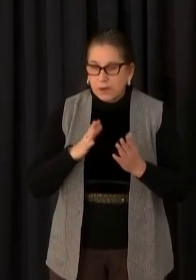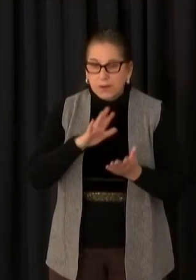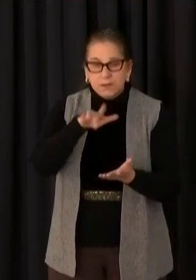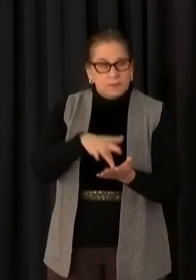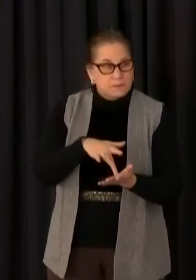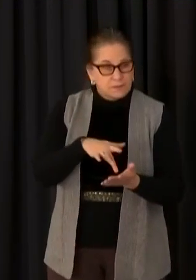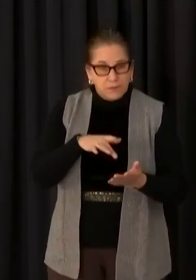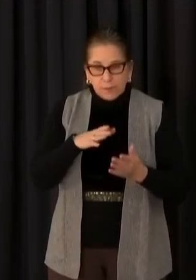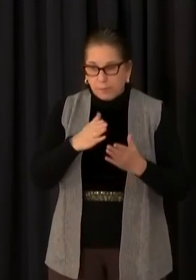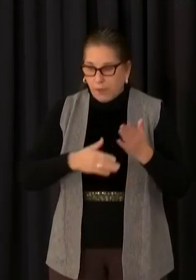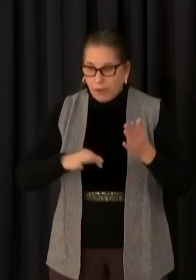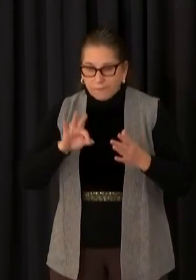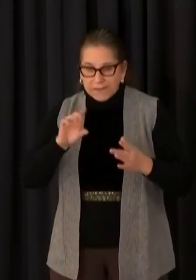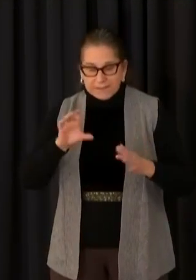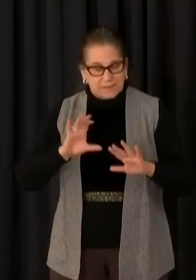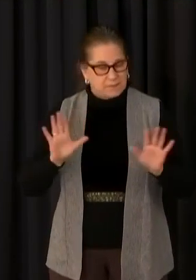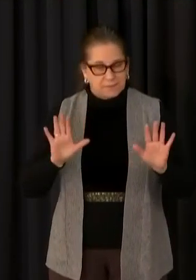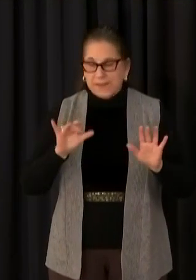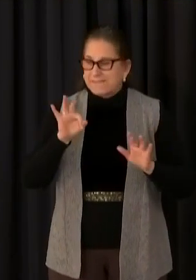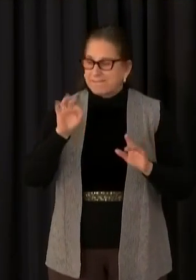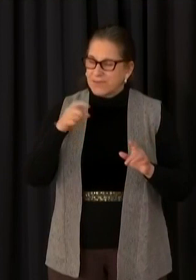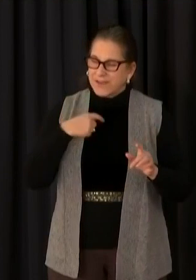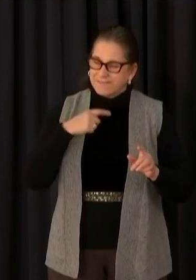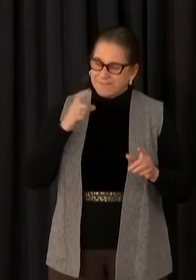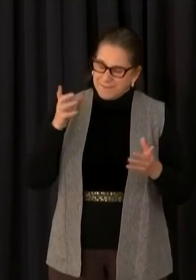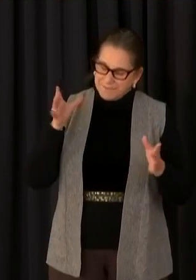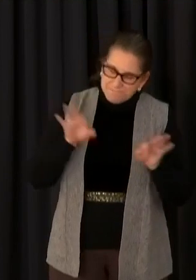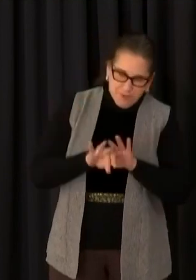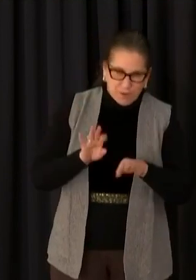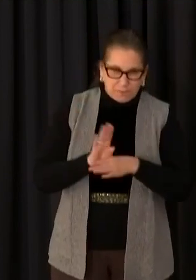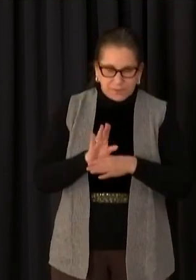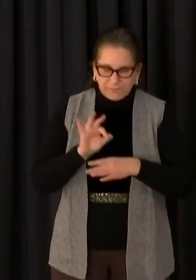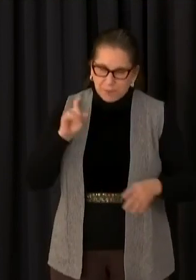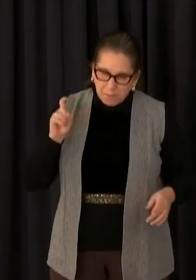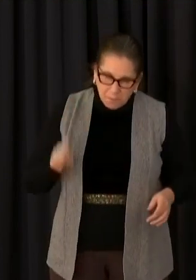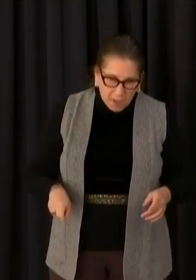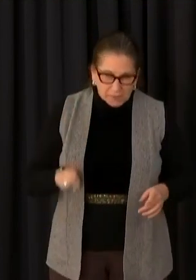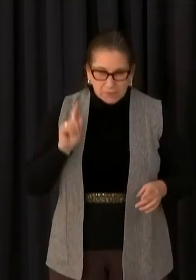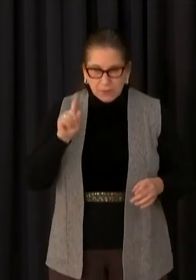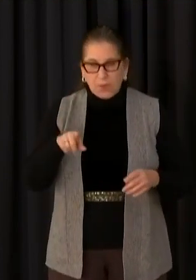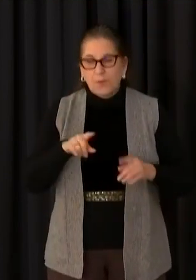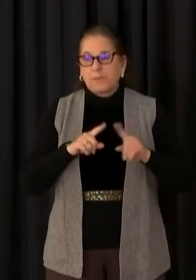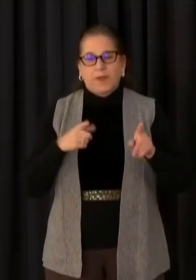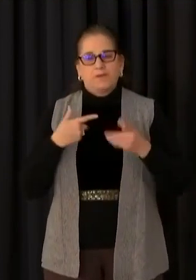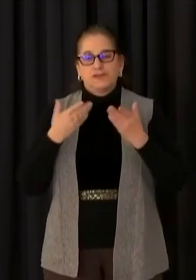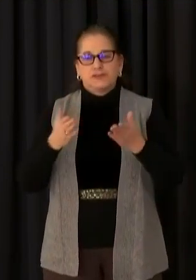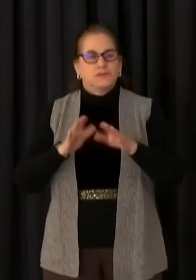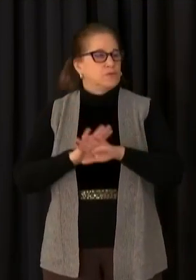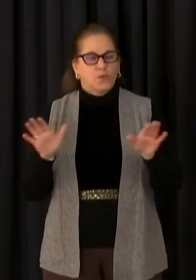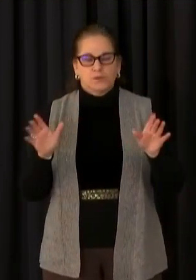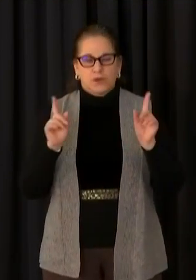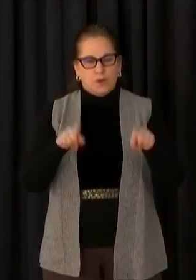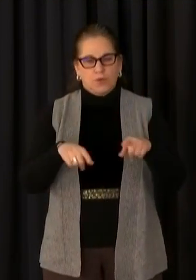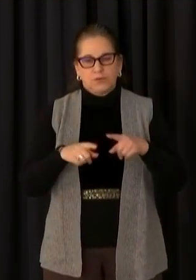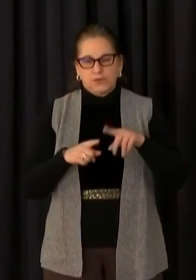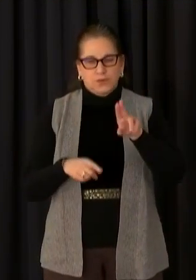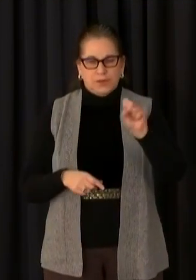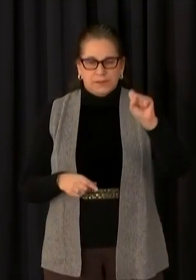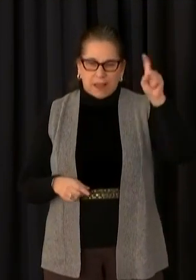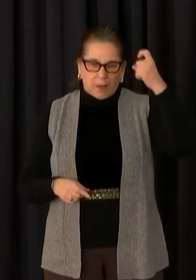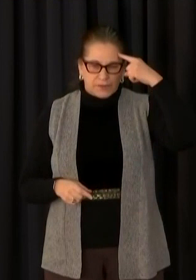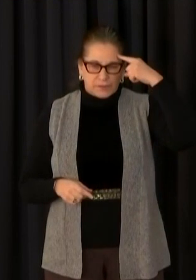business. Yesterday, if you were downtown or around the Capitol, you likely noticed the